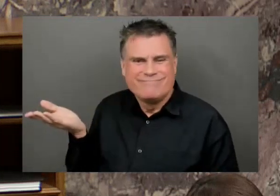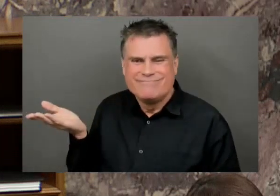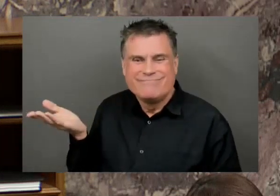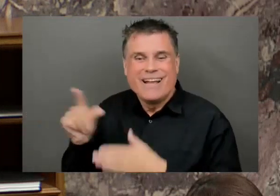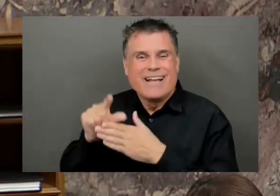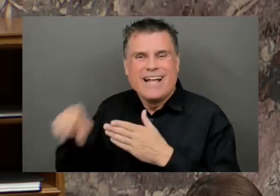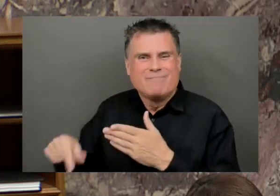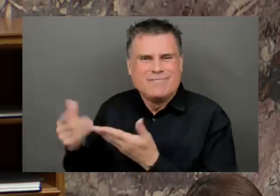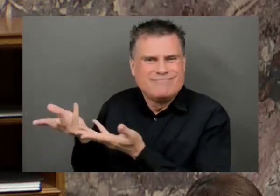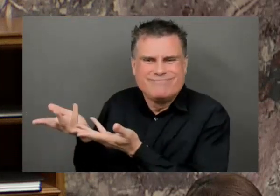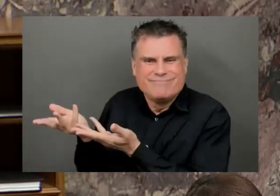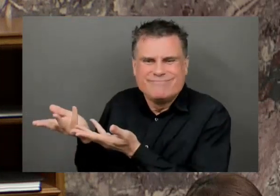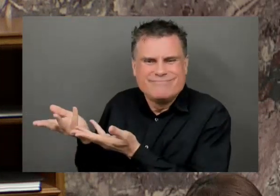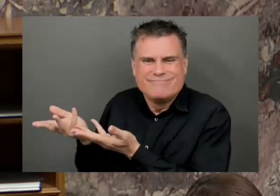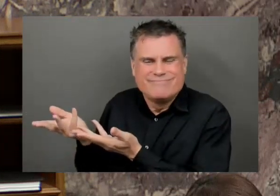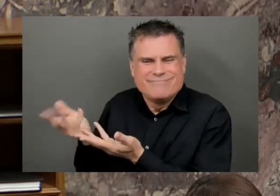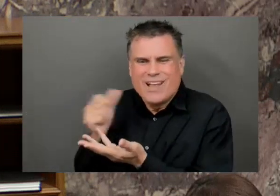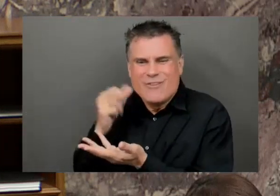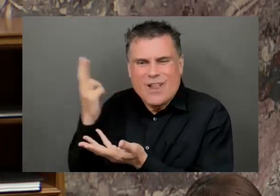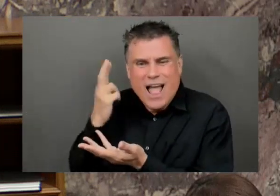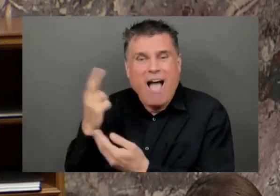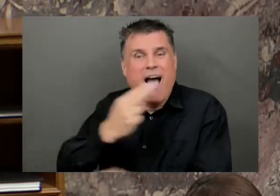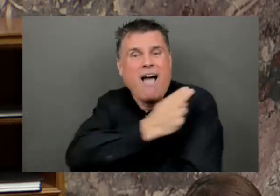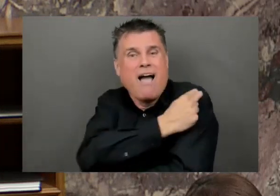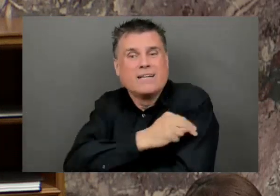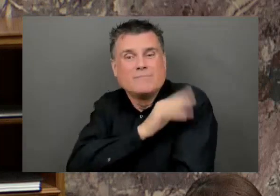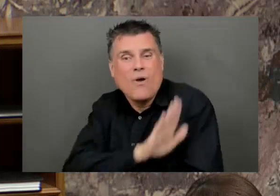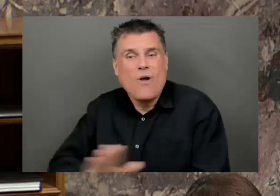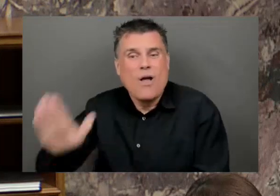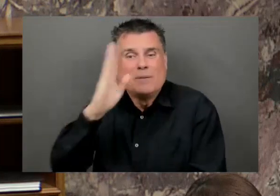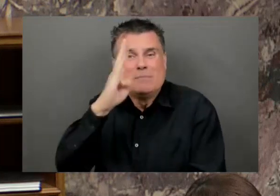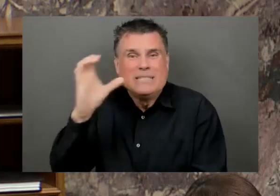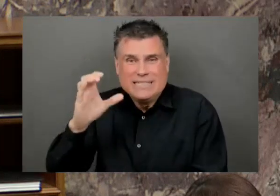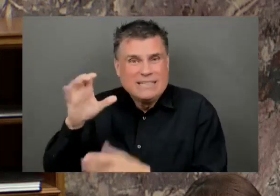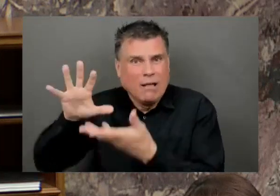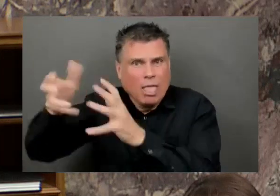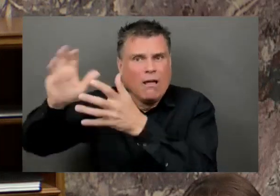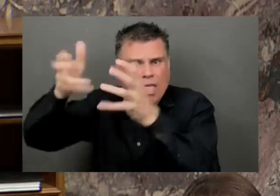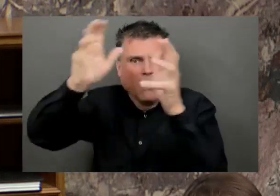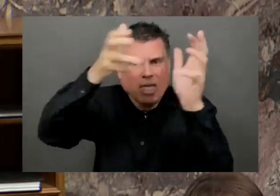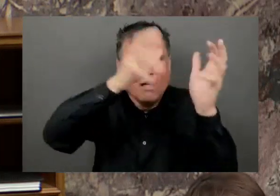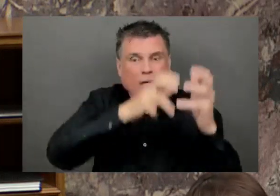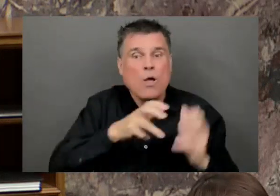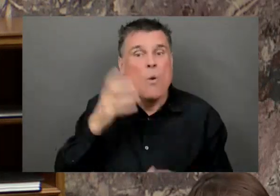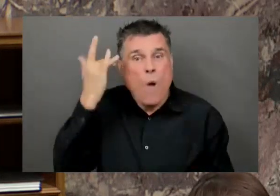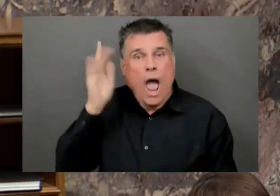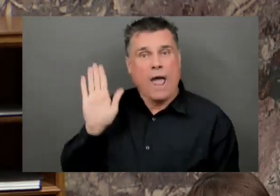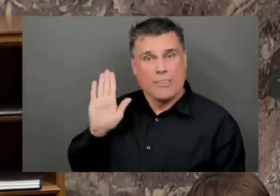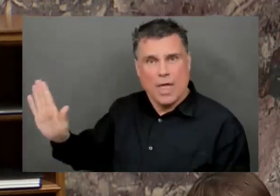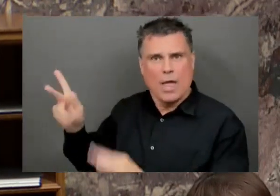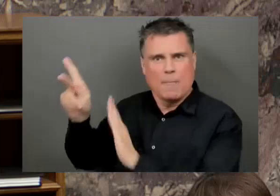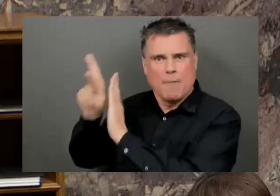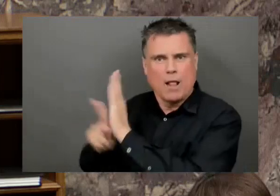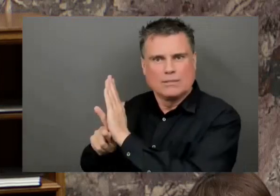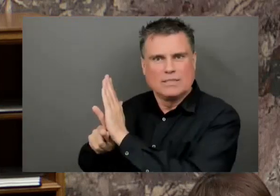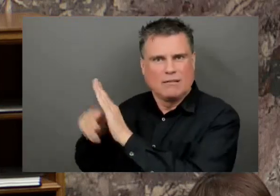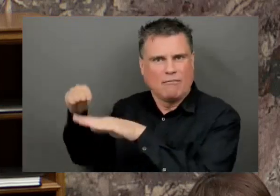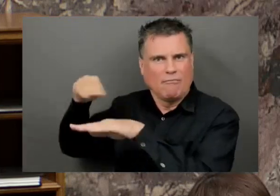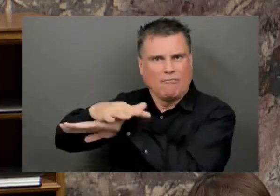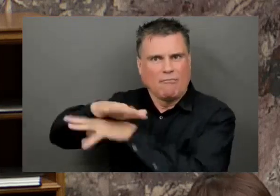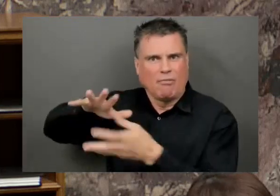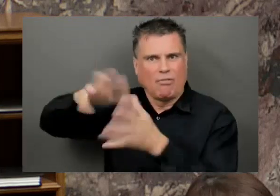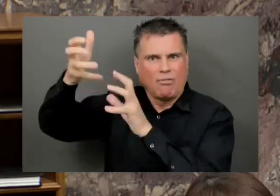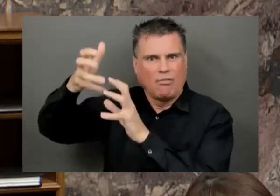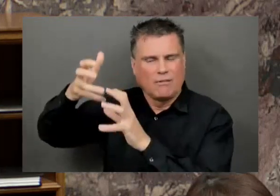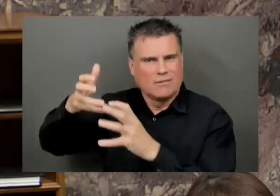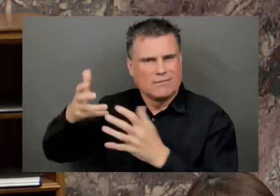that their deliberate policy choices are causing for nurses, patients, and their families. A